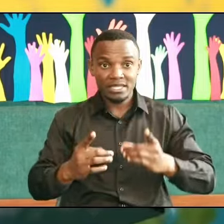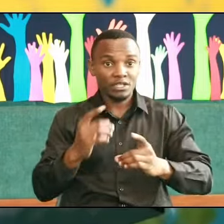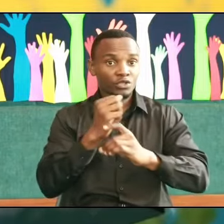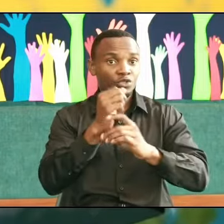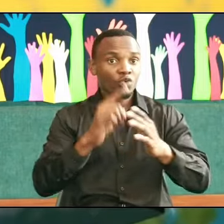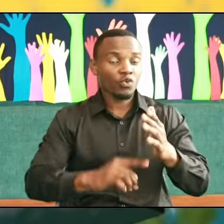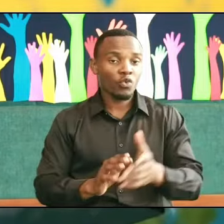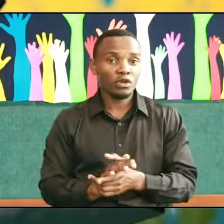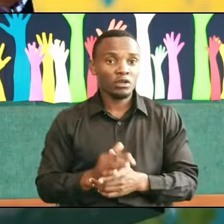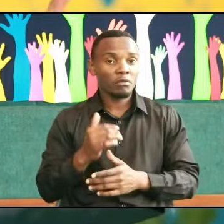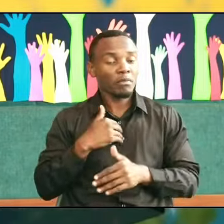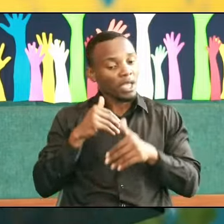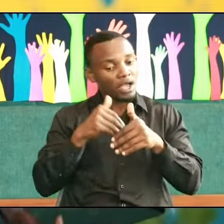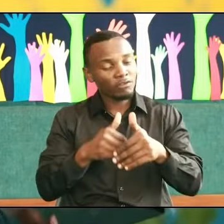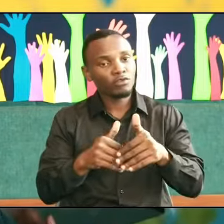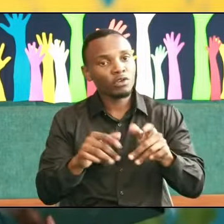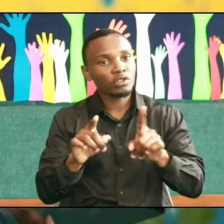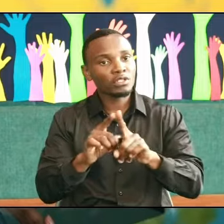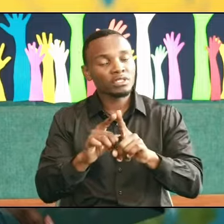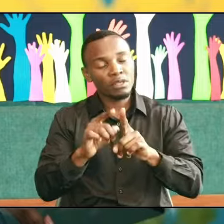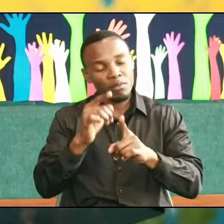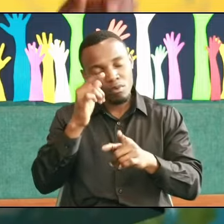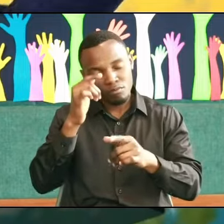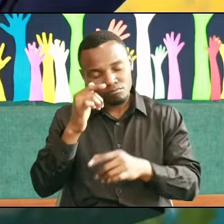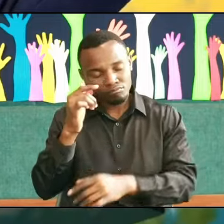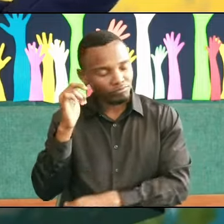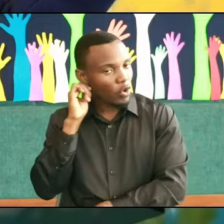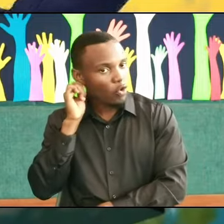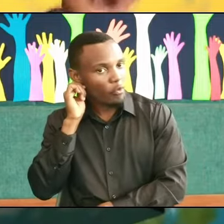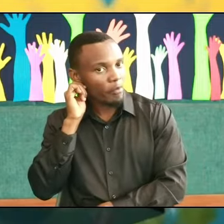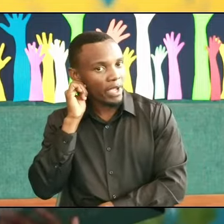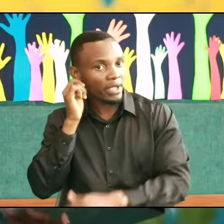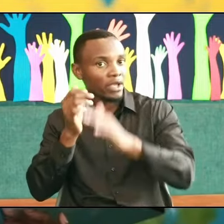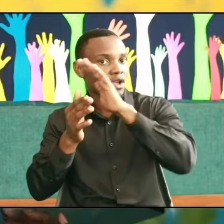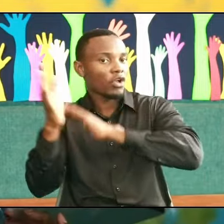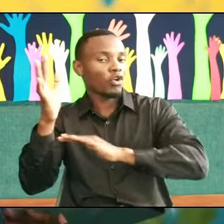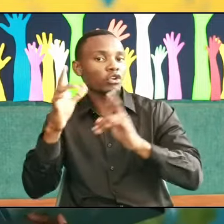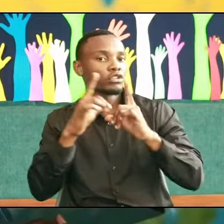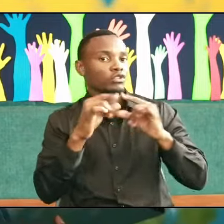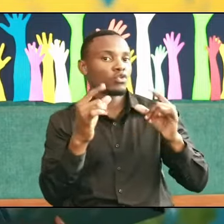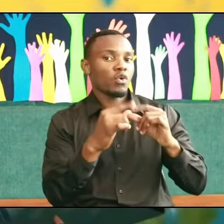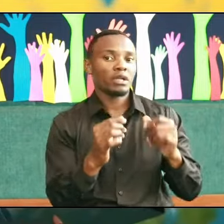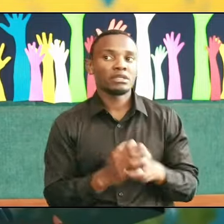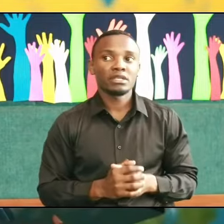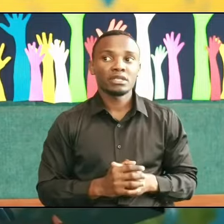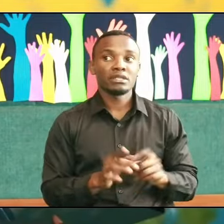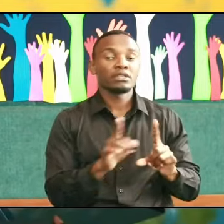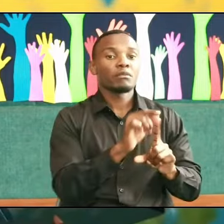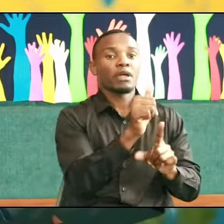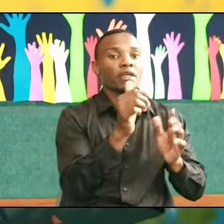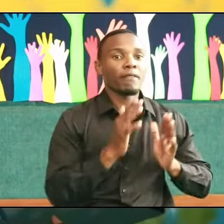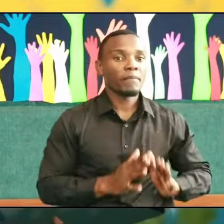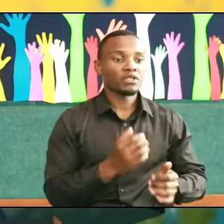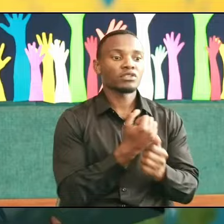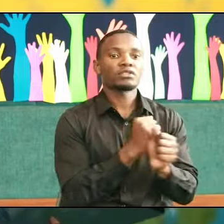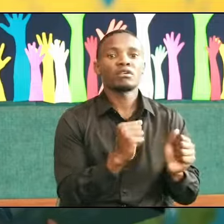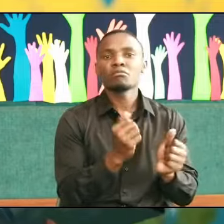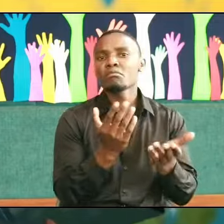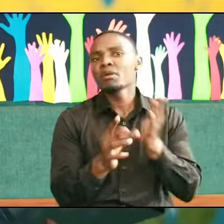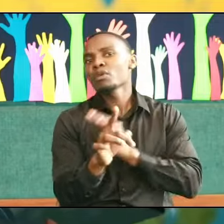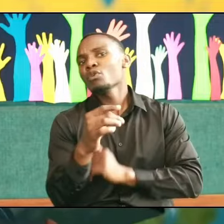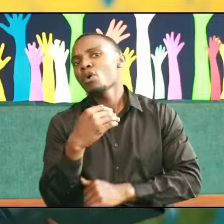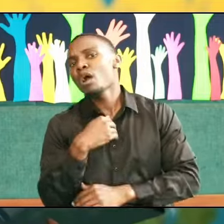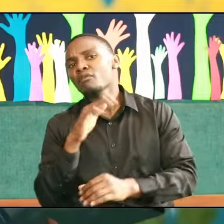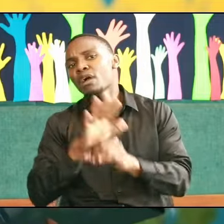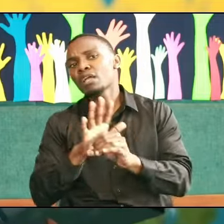follow, trust, and obey what the Lord wants me to do. And somebody saved somewhere. You may not have much. God is not asking